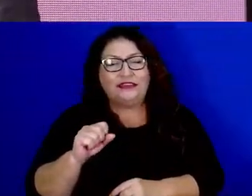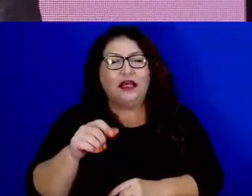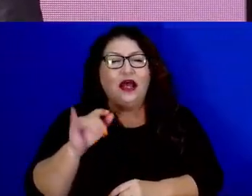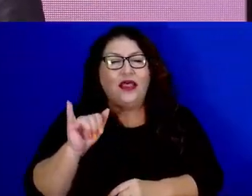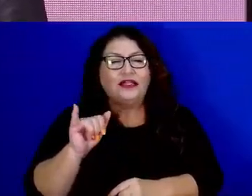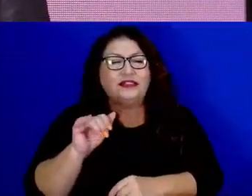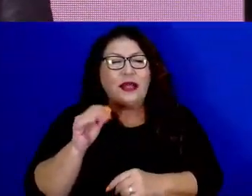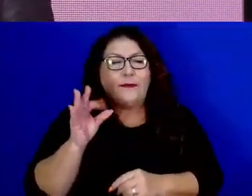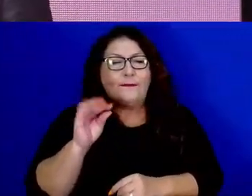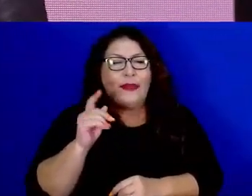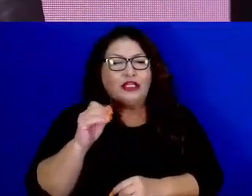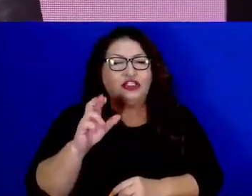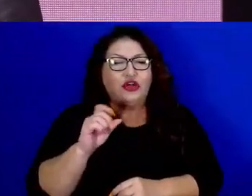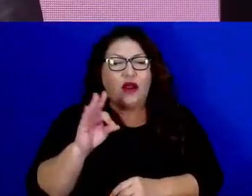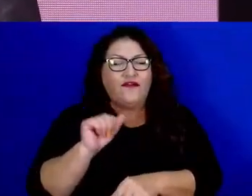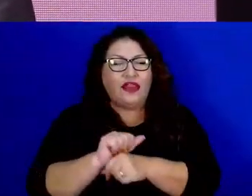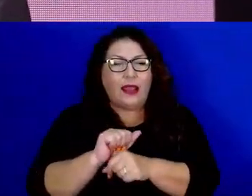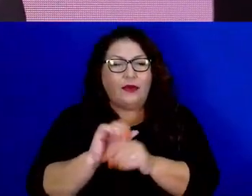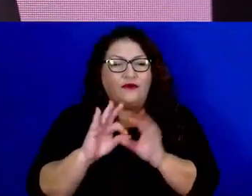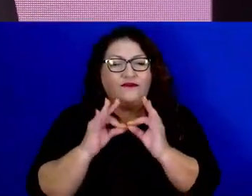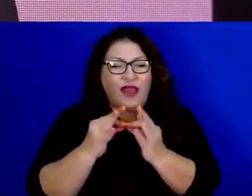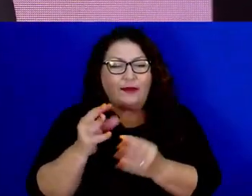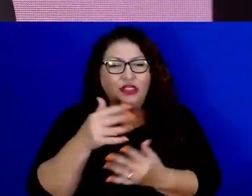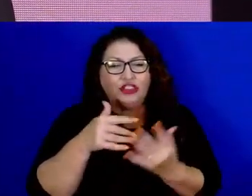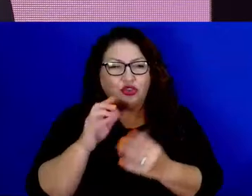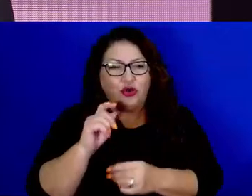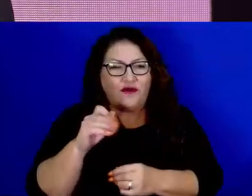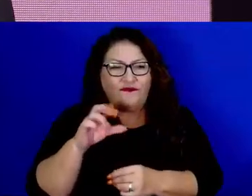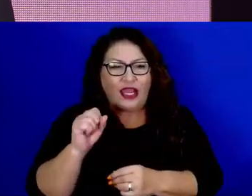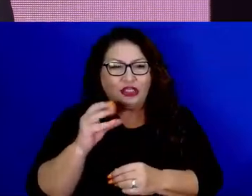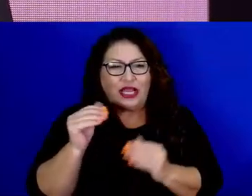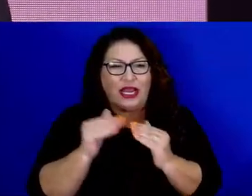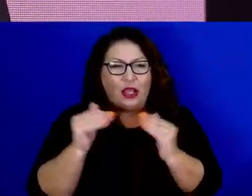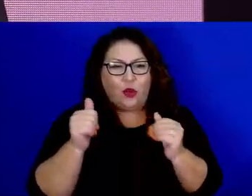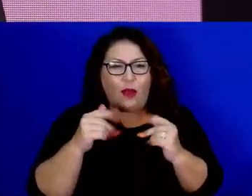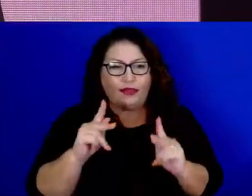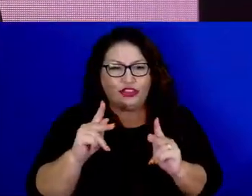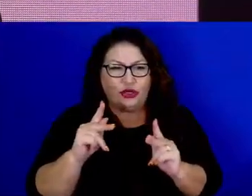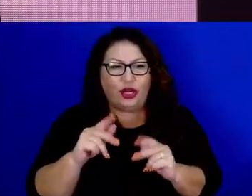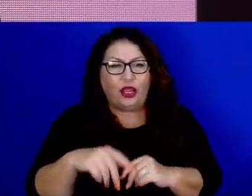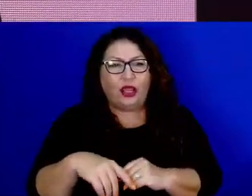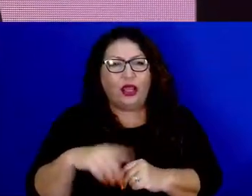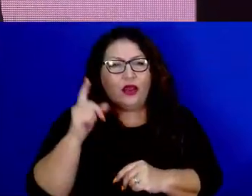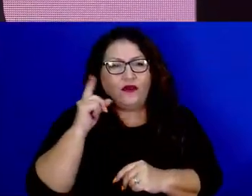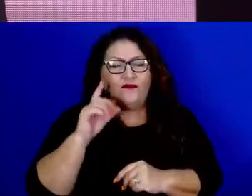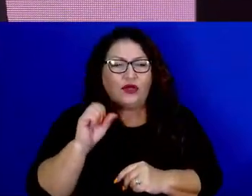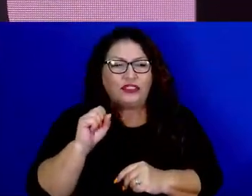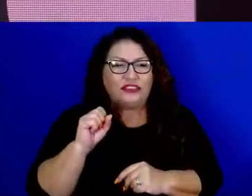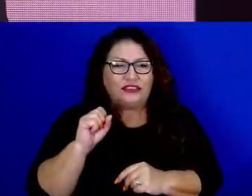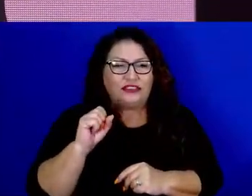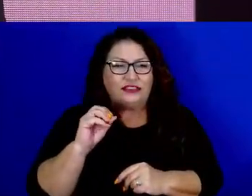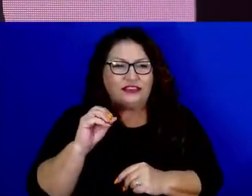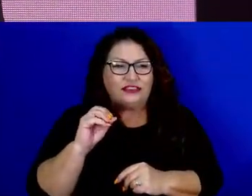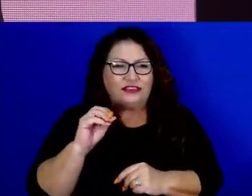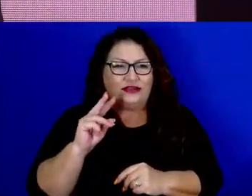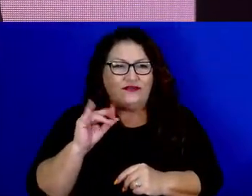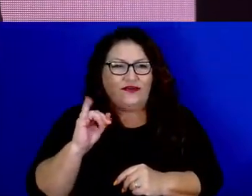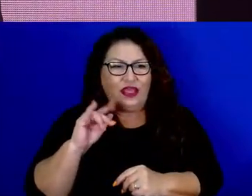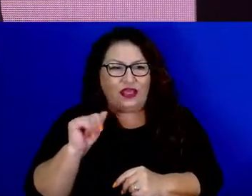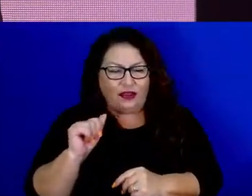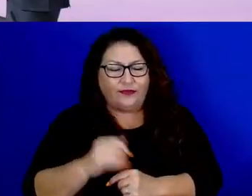Affairs and Equal Opportunities of Slovenia, the country currently holding the rolling presidency of the EU Council.